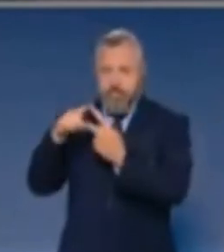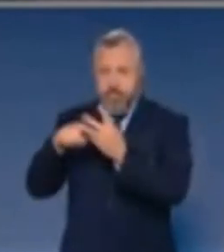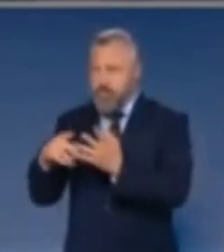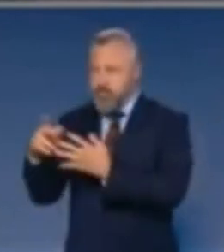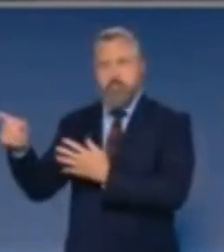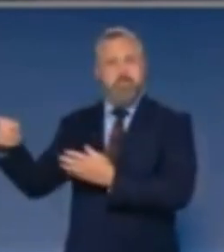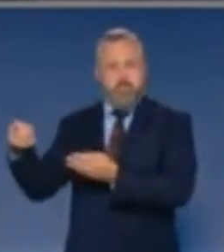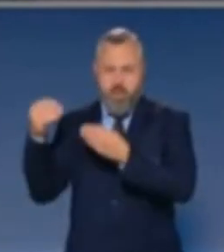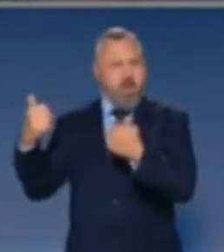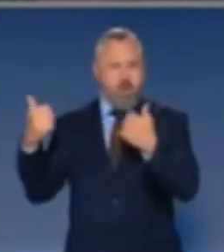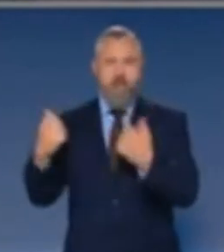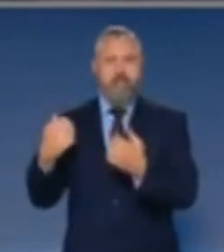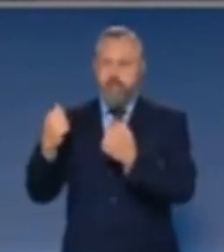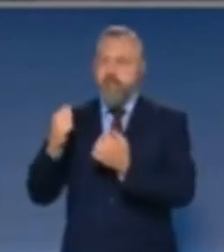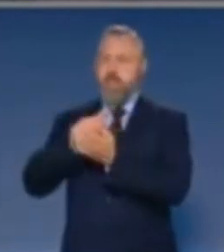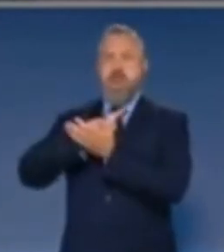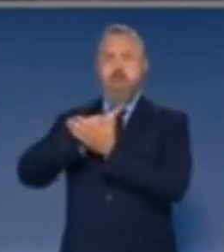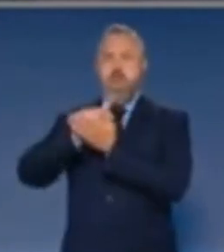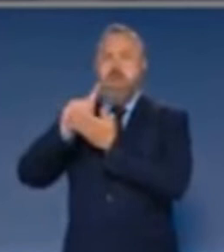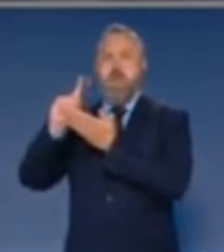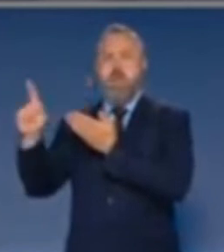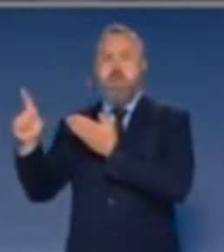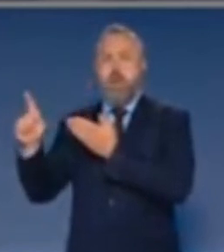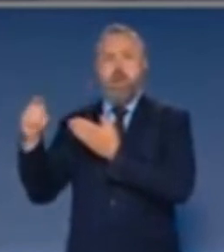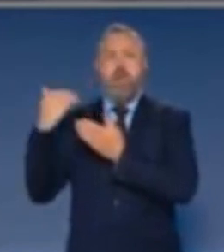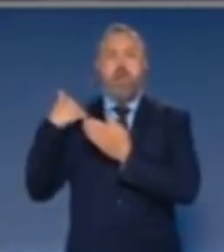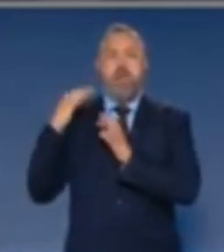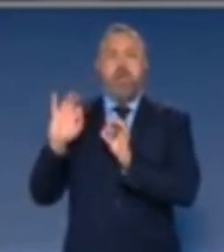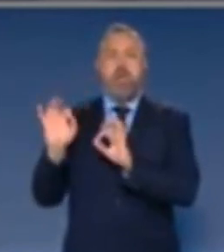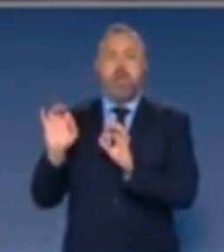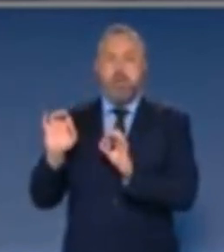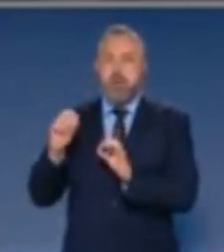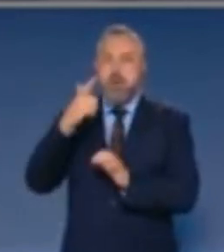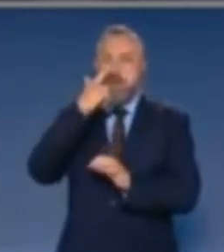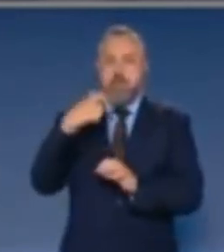late in the day, fortunately in time for a correction by the end of question time,